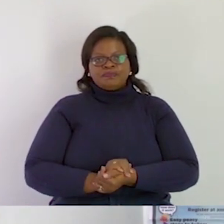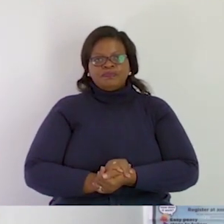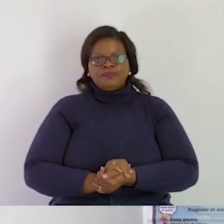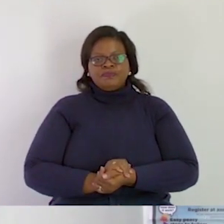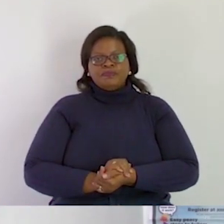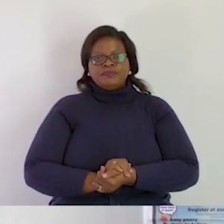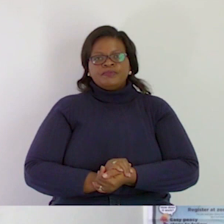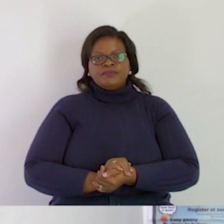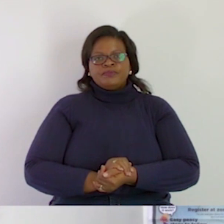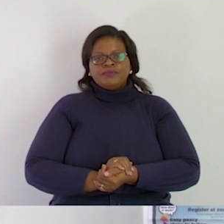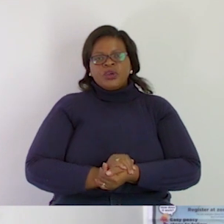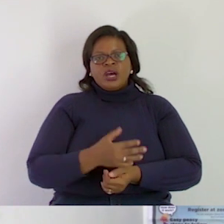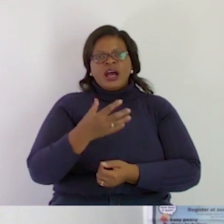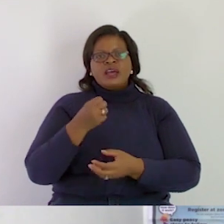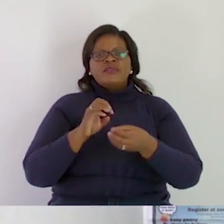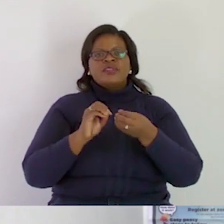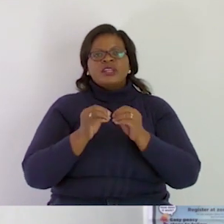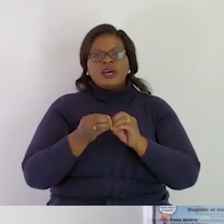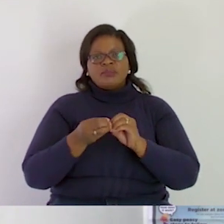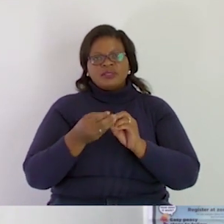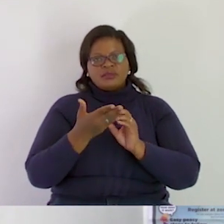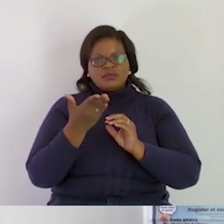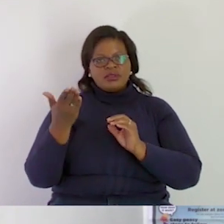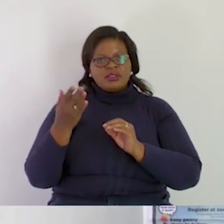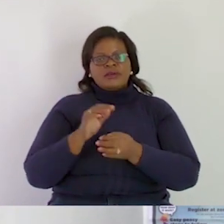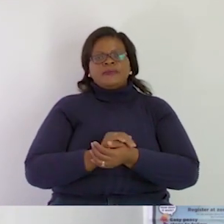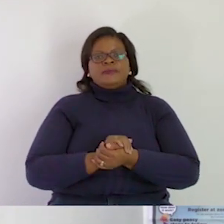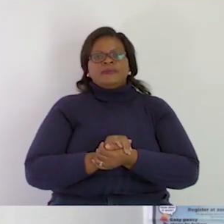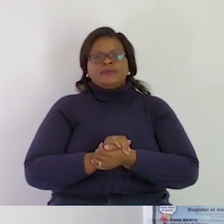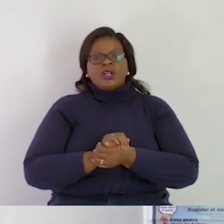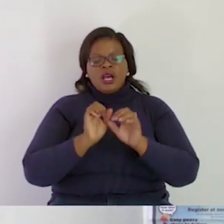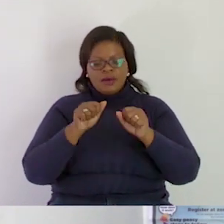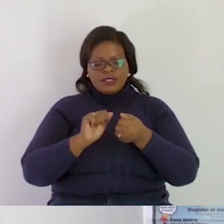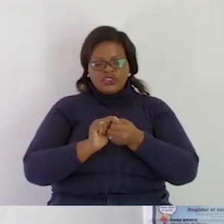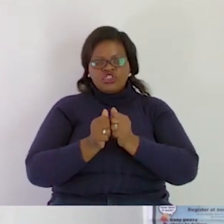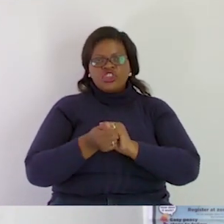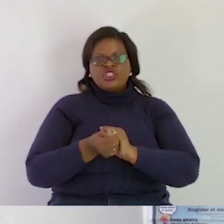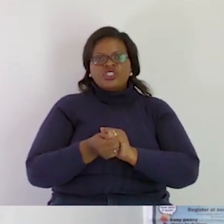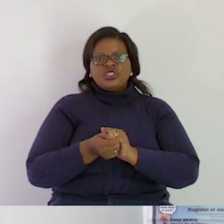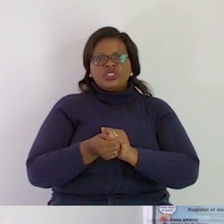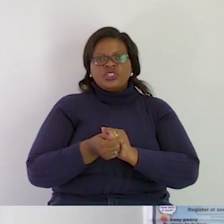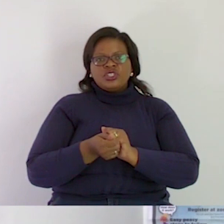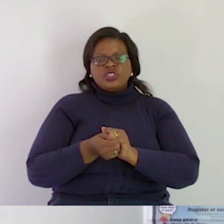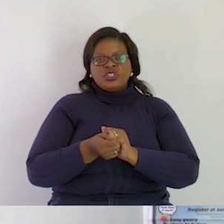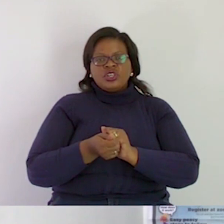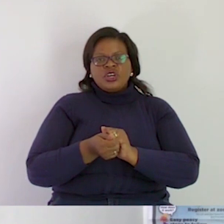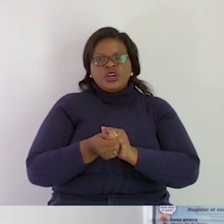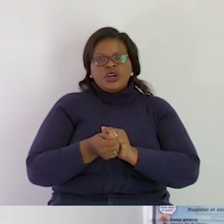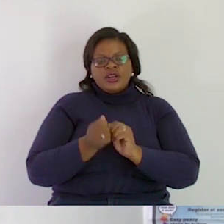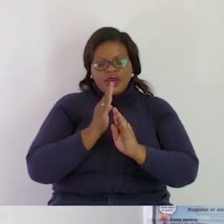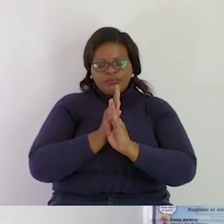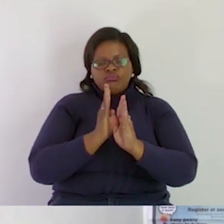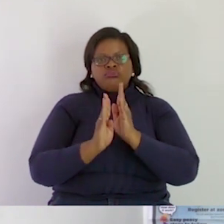I have these numbers here. I need to change the order